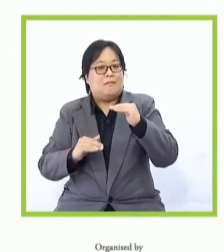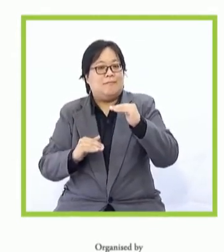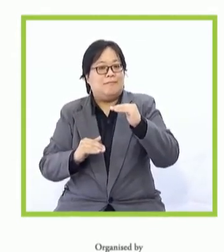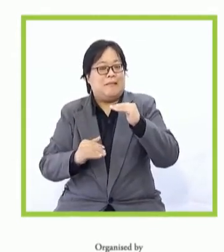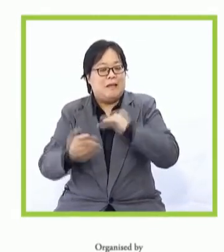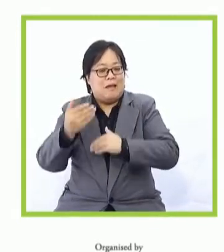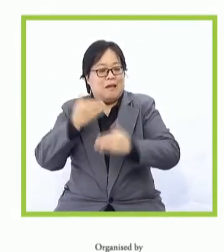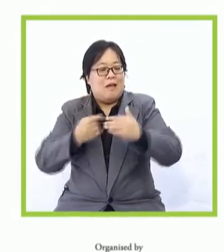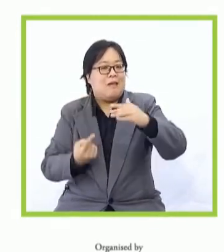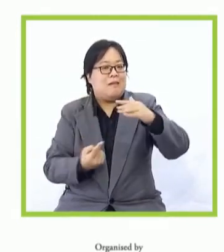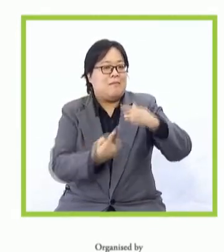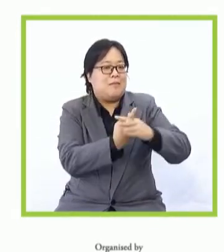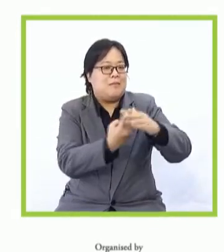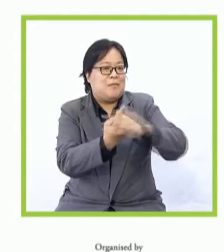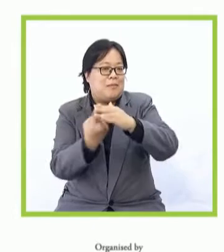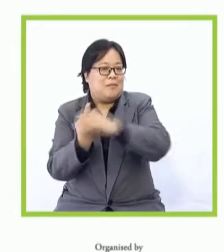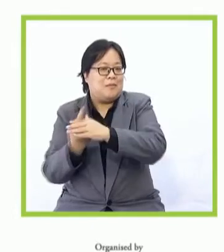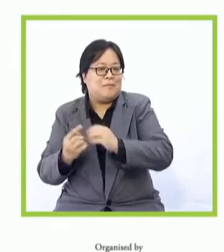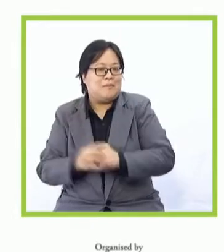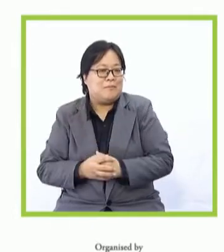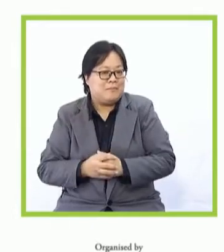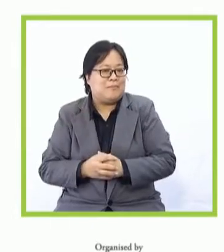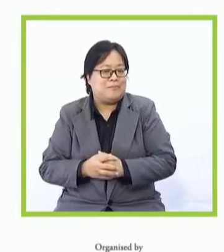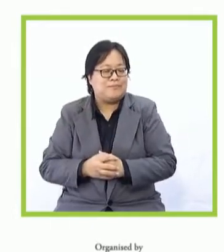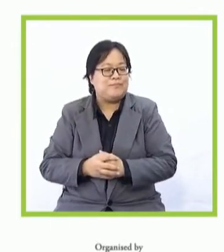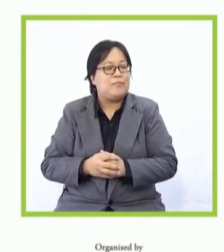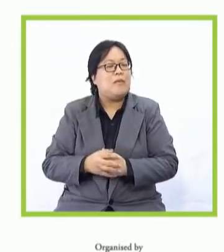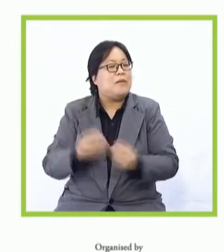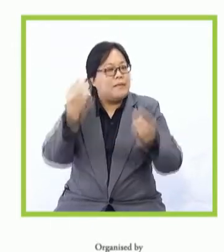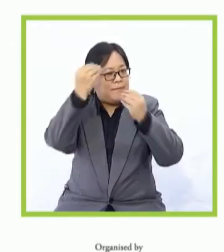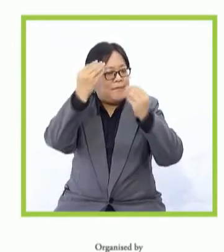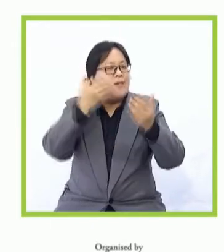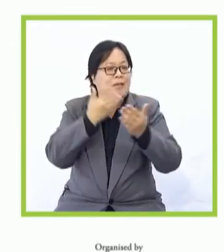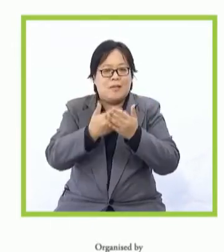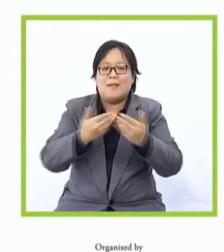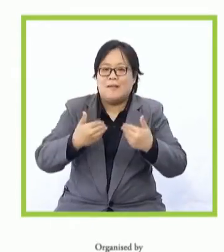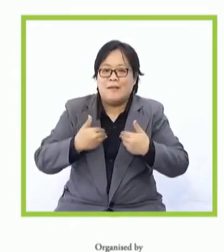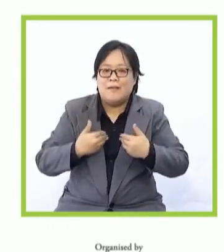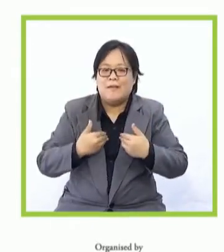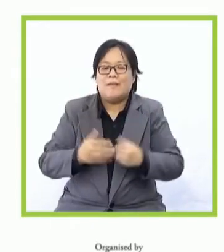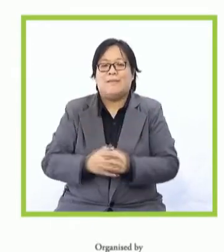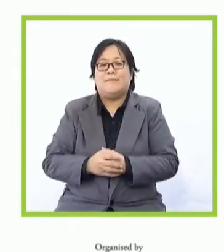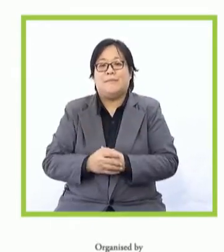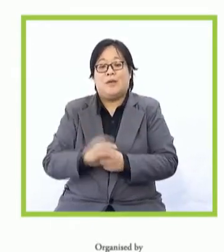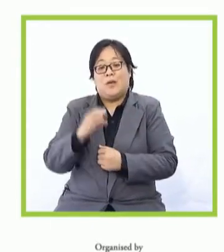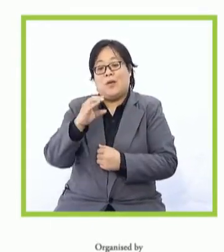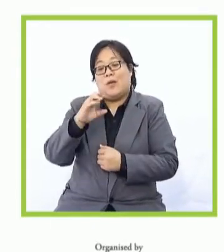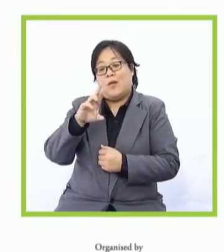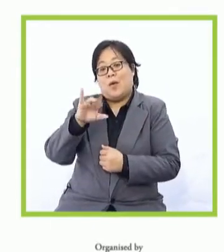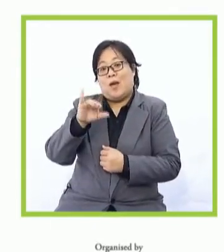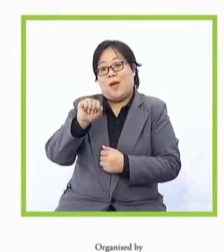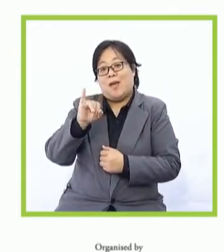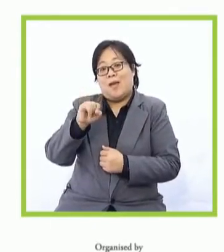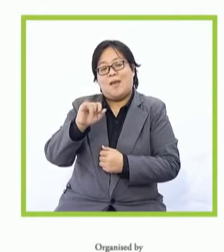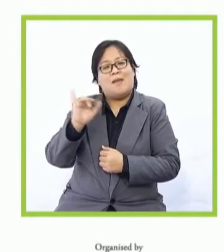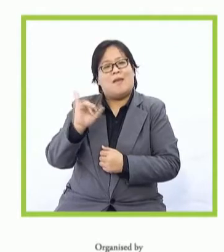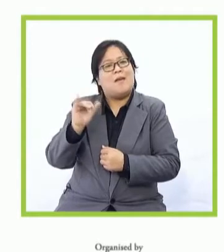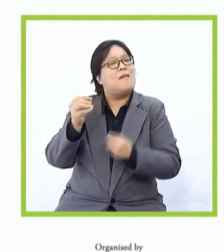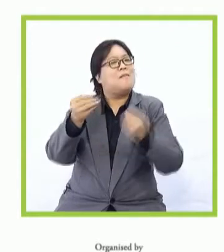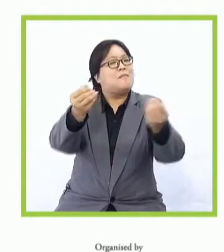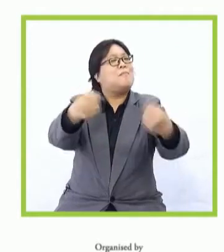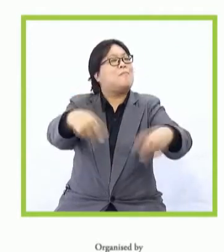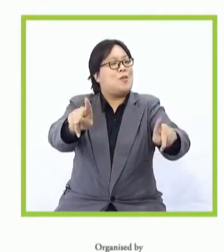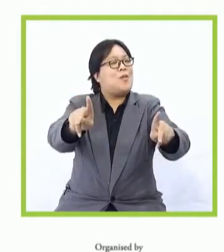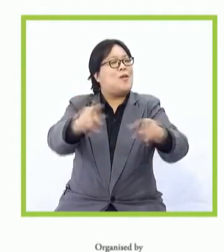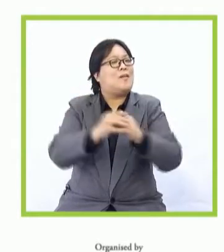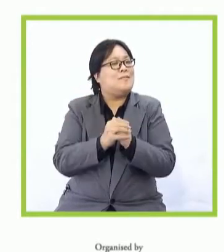these crises. Some good news is that crises can also offer an opportunity